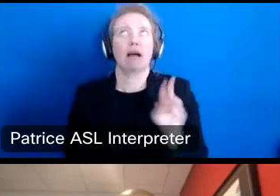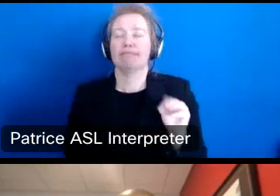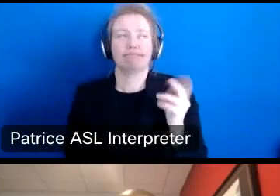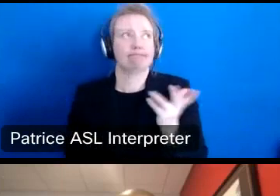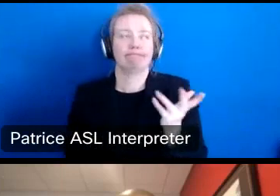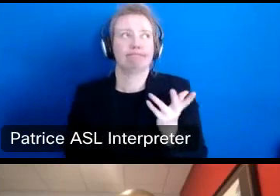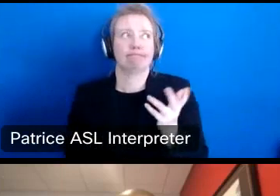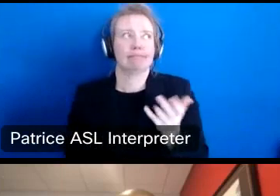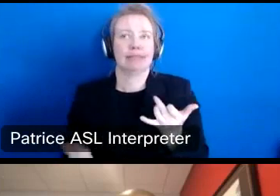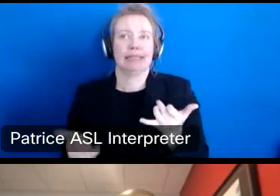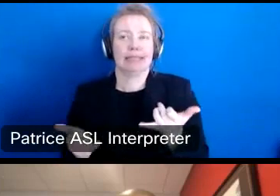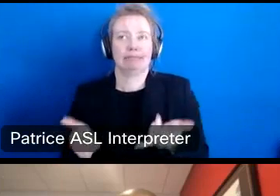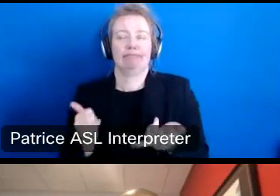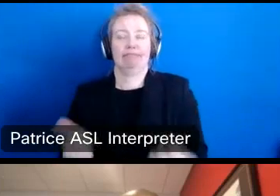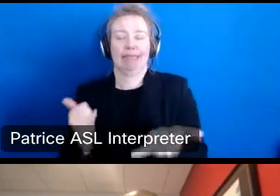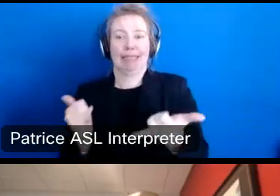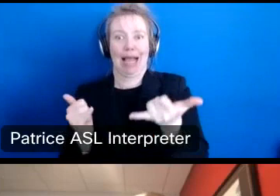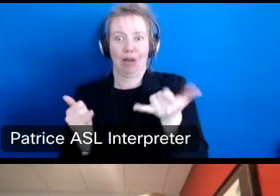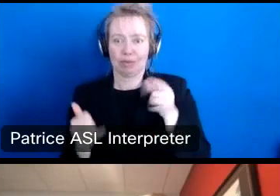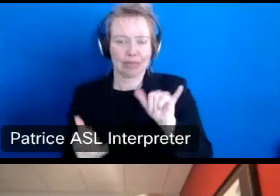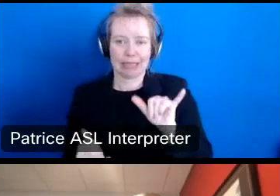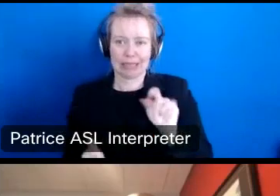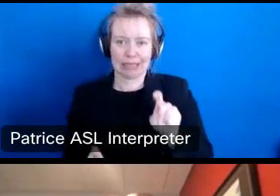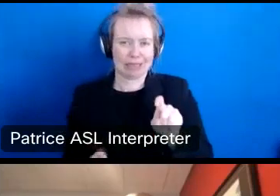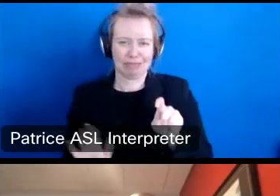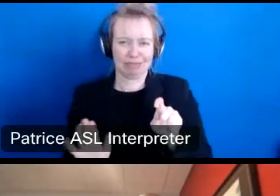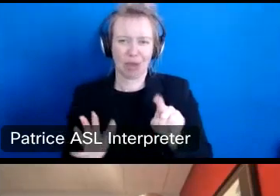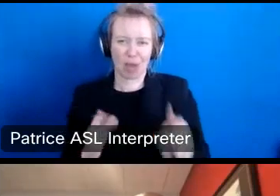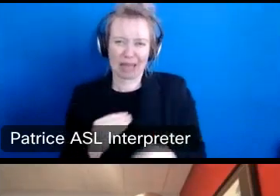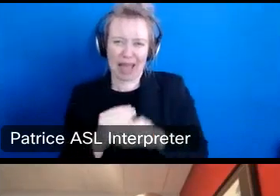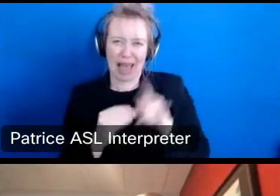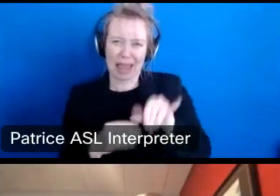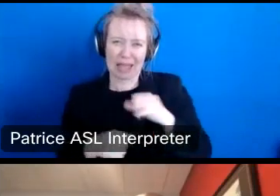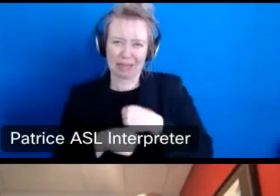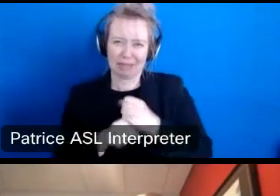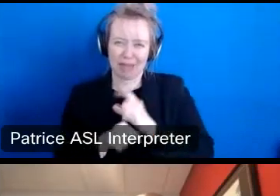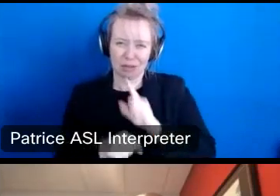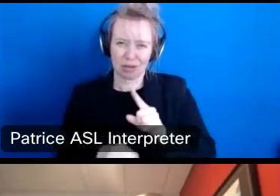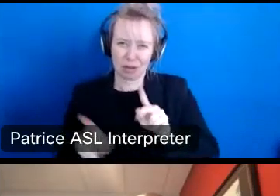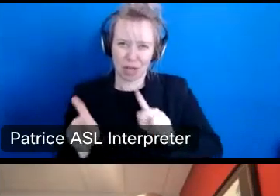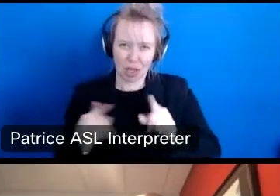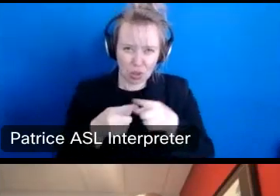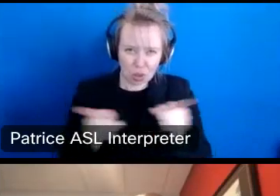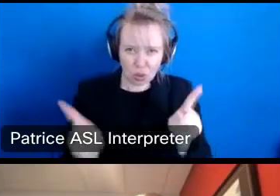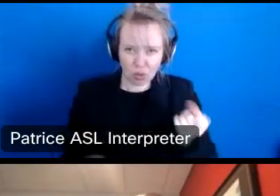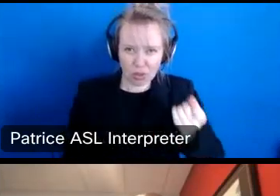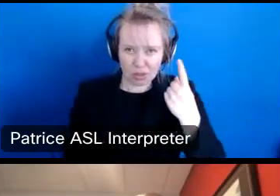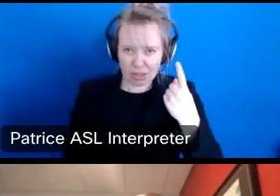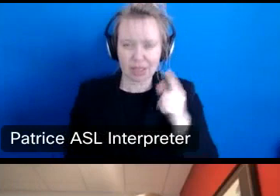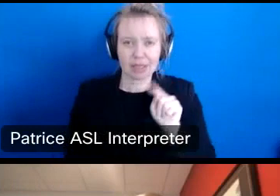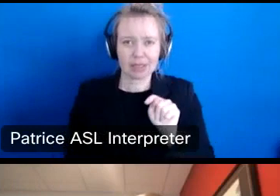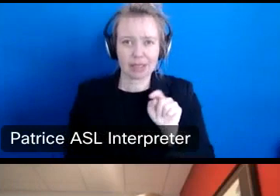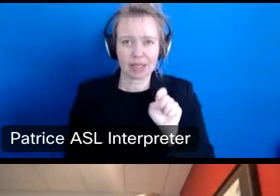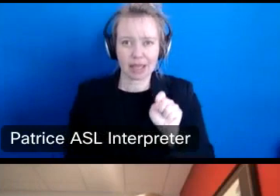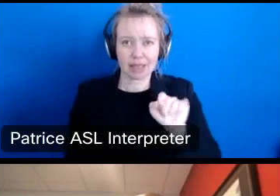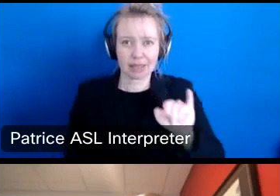I don't know, immediate needs. So I just wanted to add that to make sure that folks understand that what TSI